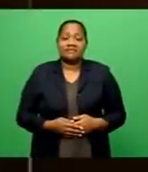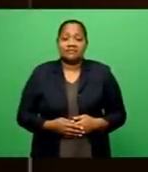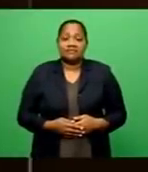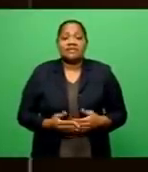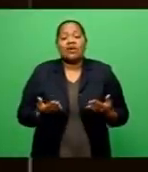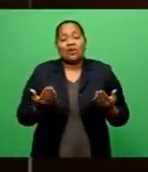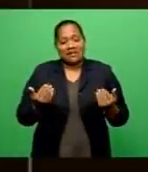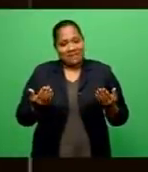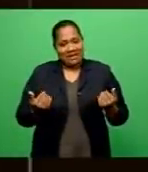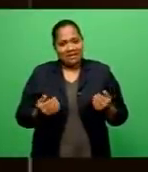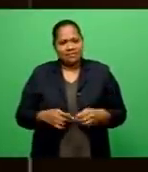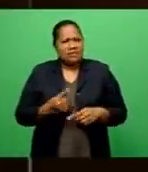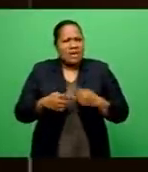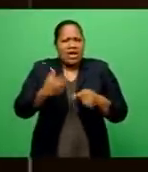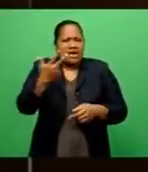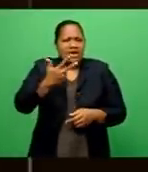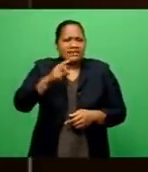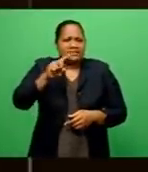Welcome back. About